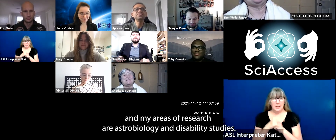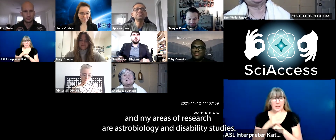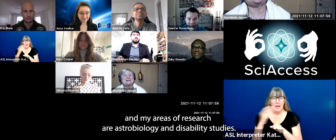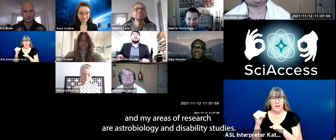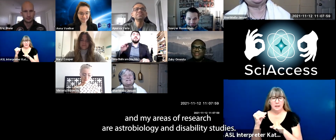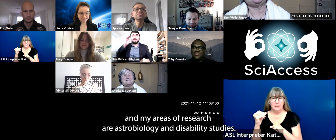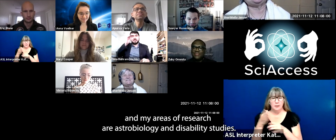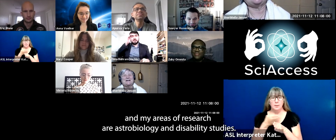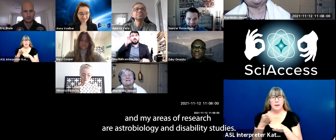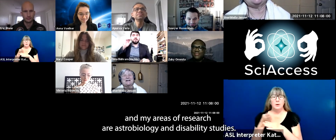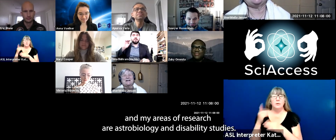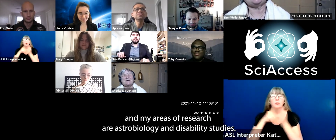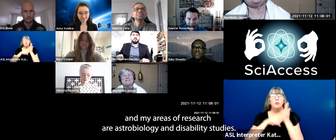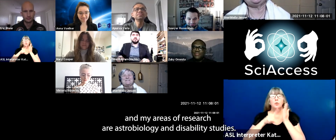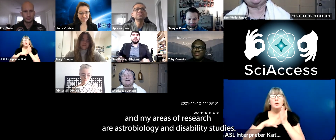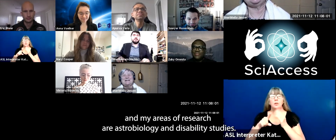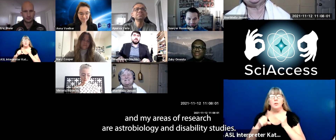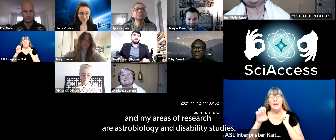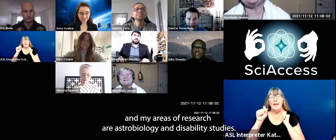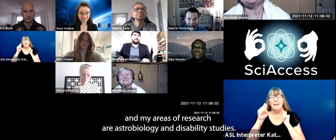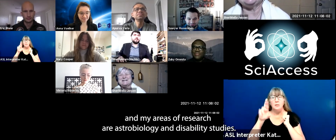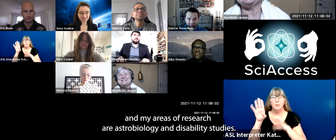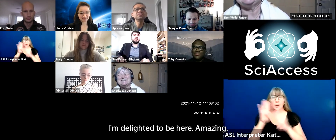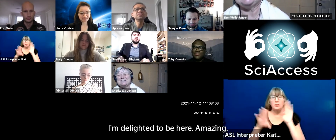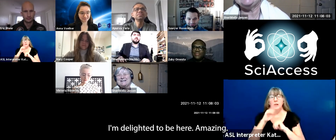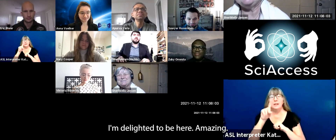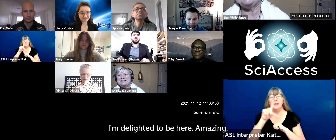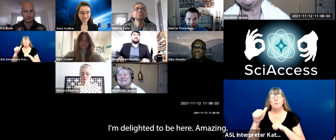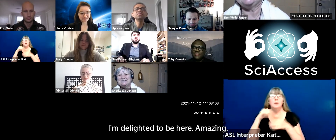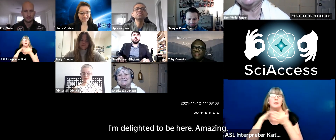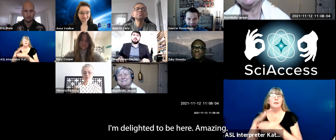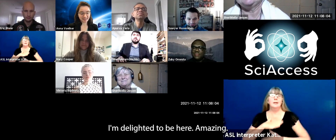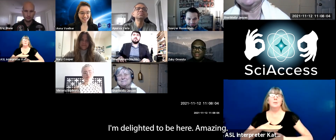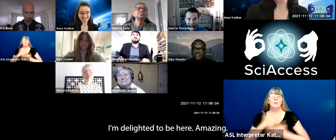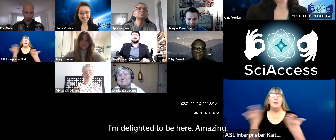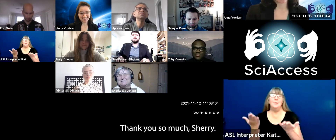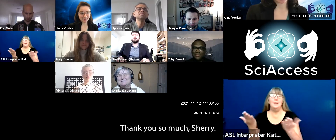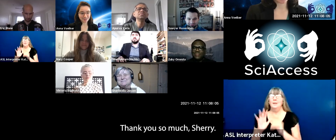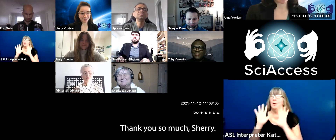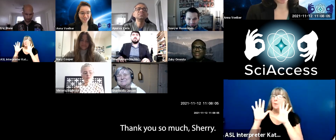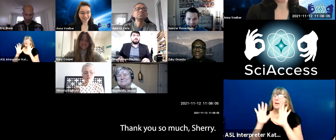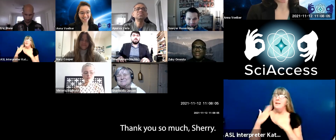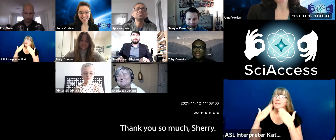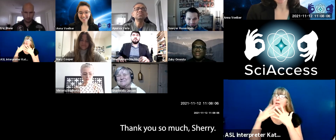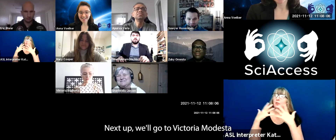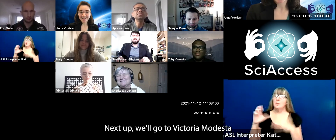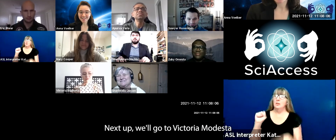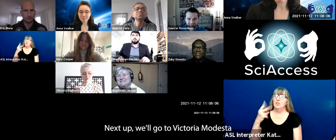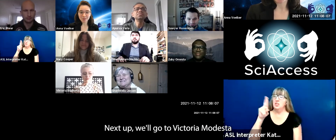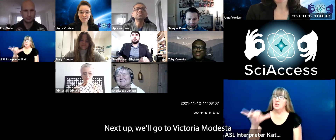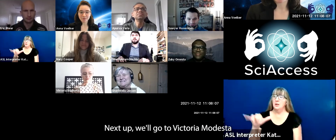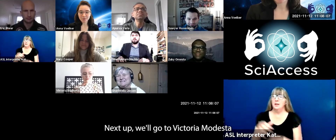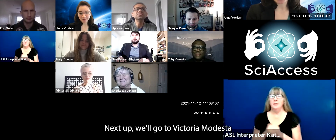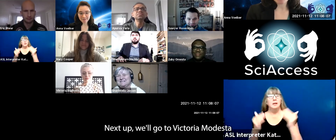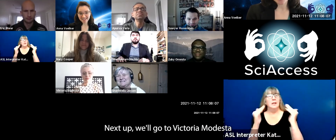my areas of research are astrobiology and disability studies. I'm delighted to be here. Amazing. Thank you so much, Sherry. Next up,